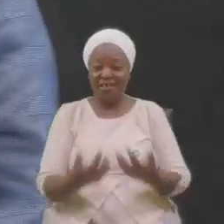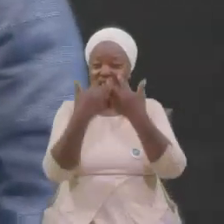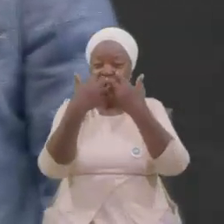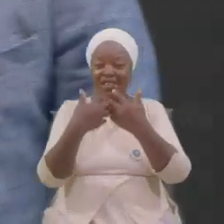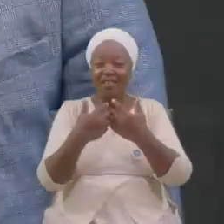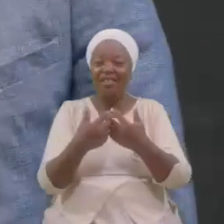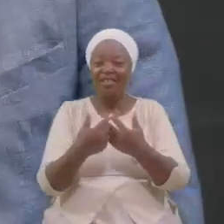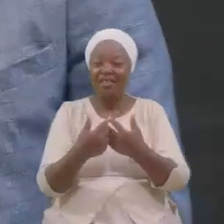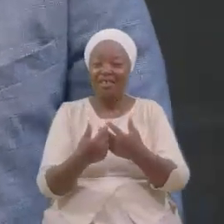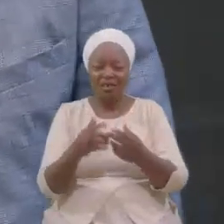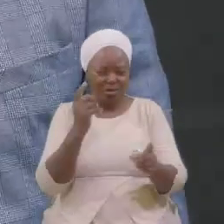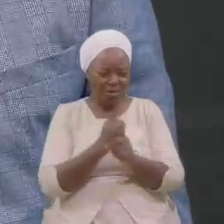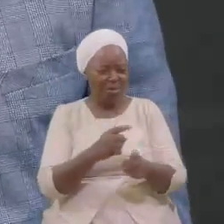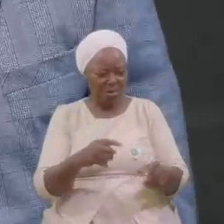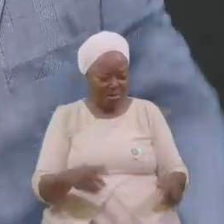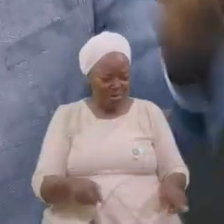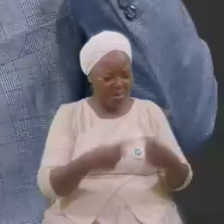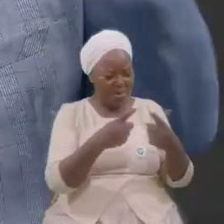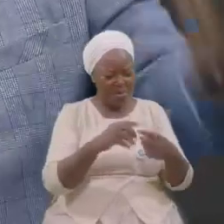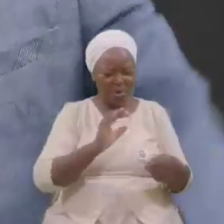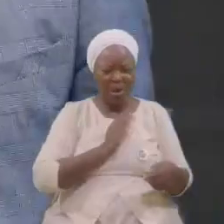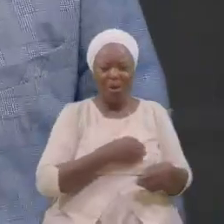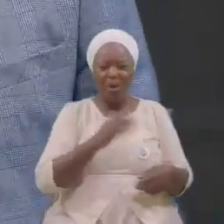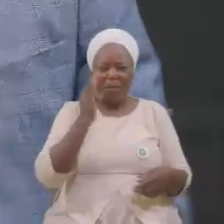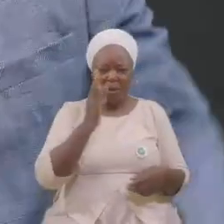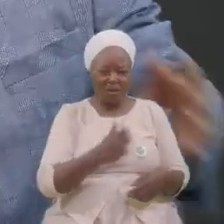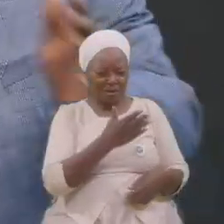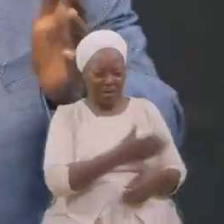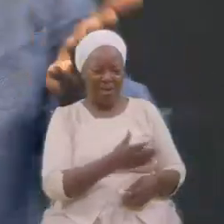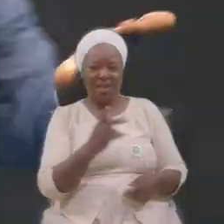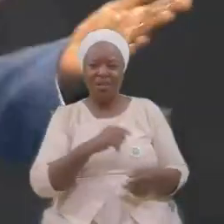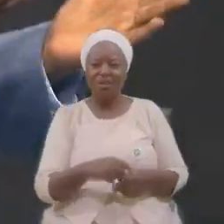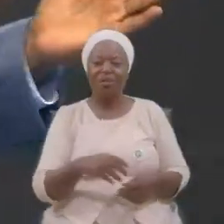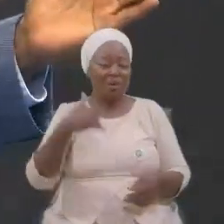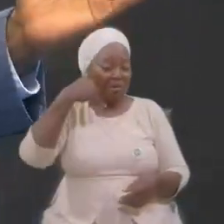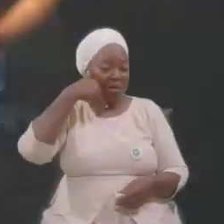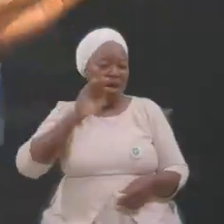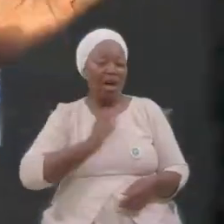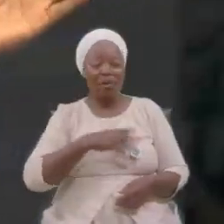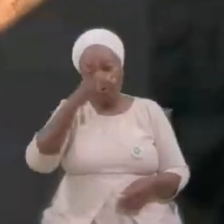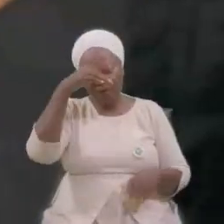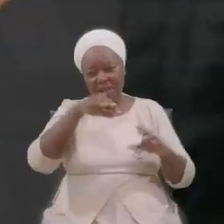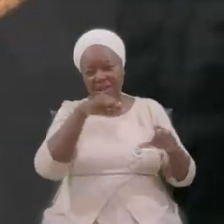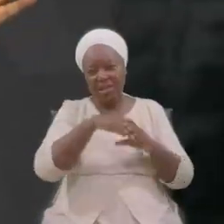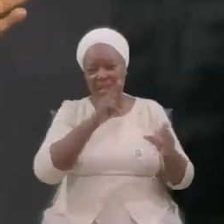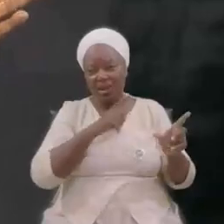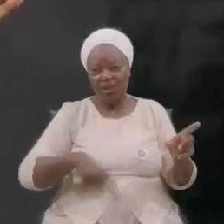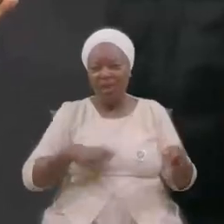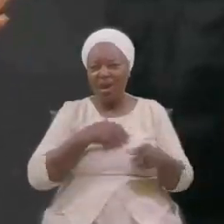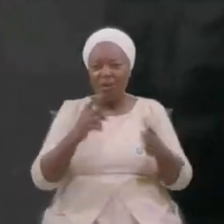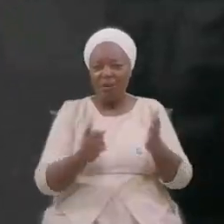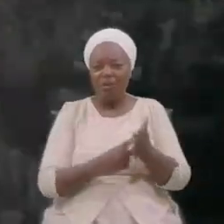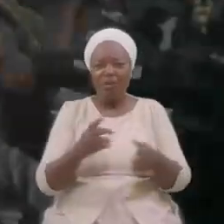our pastors, overseers here. They'll get in touch with me. And once they get in touch,